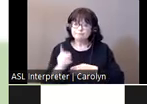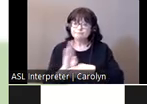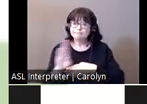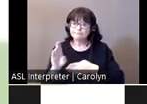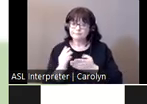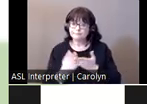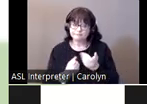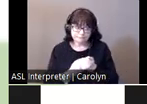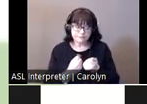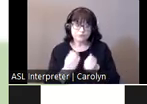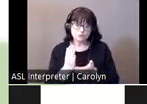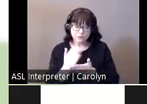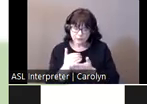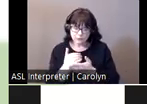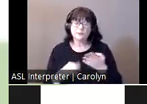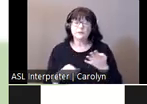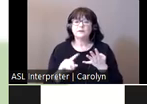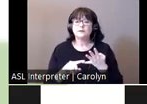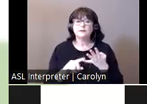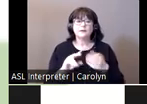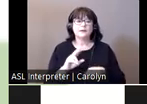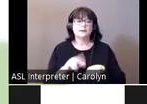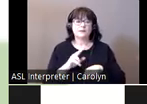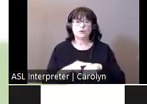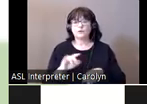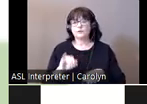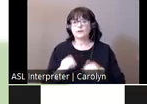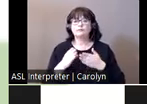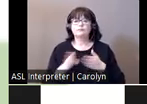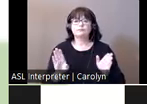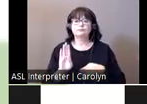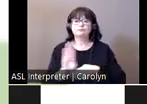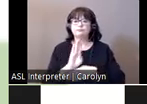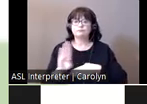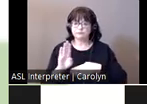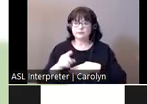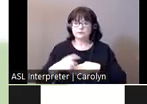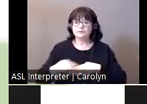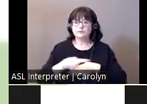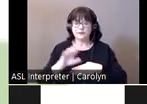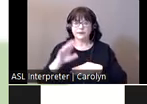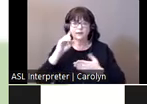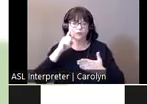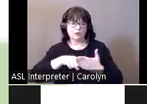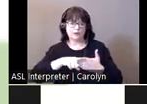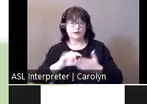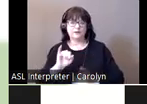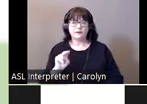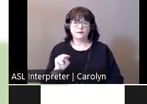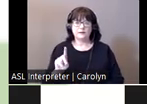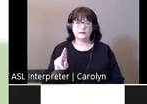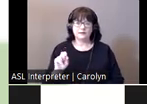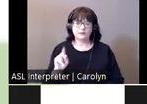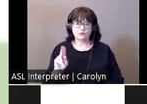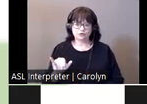And of course, industry recognized, because many micro-credentials are co-developed with industry or employer partners or